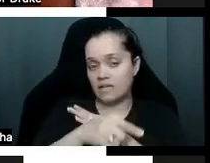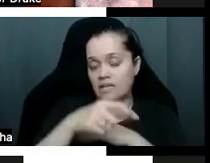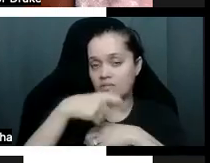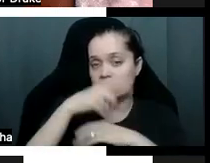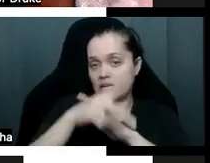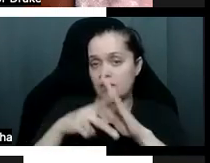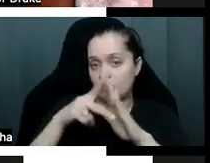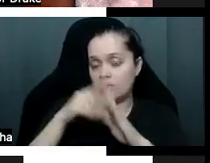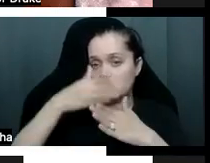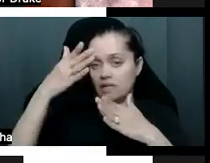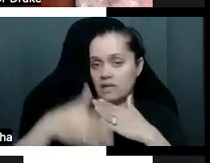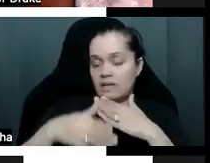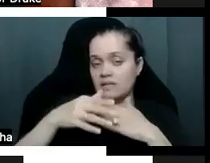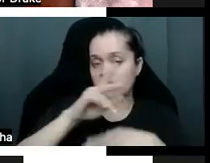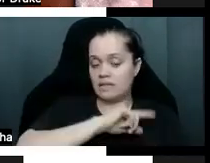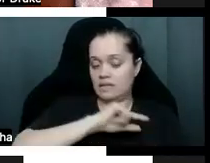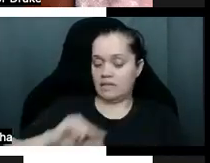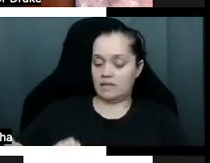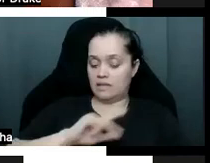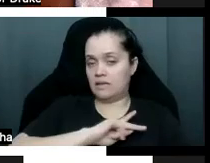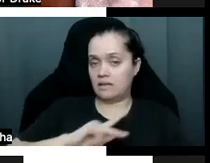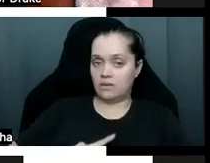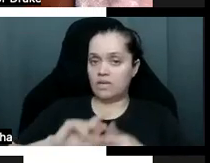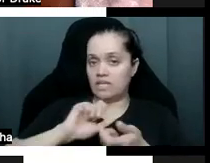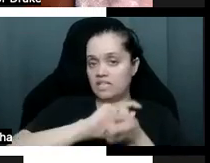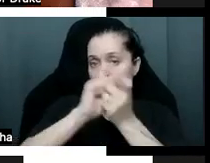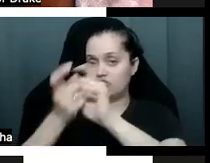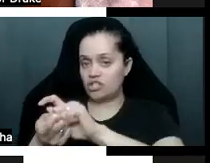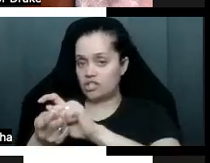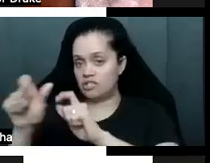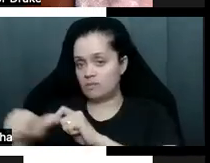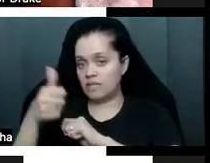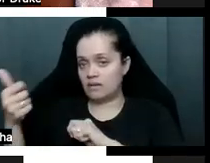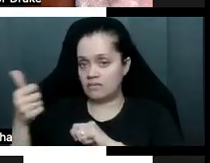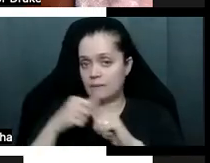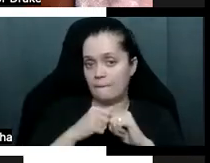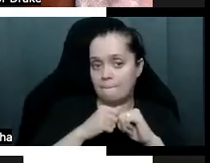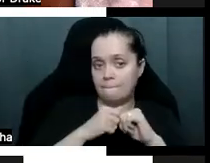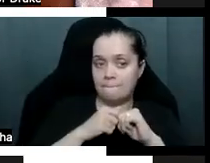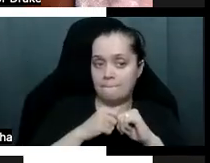to end the monarchy and go to something else.